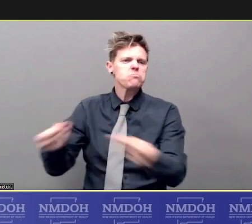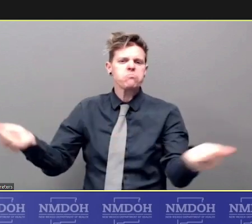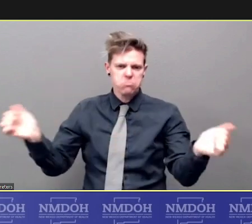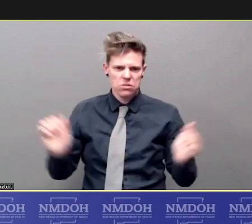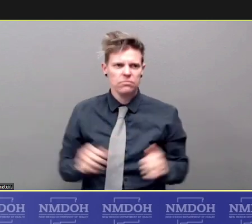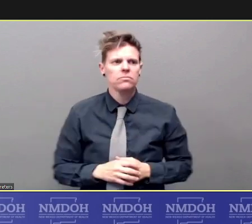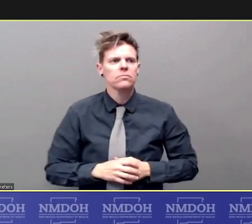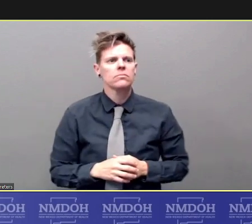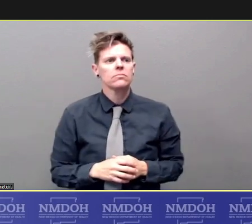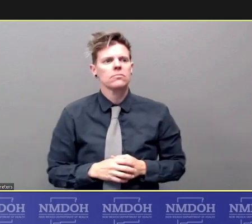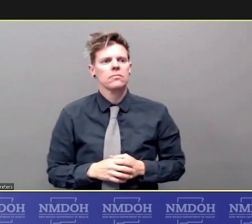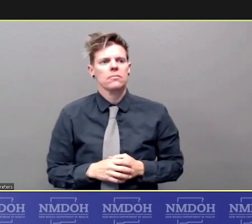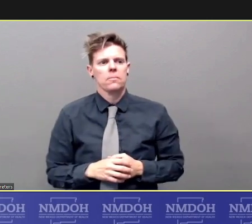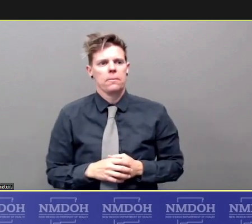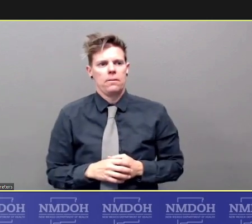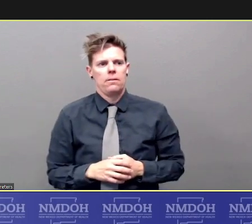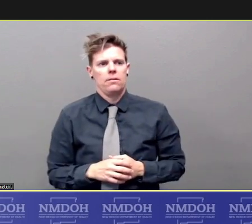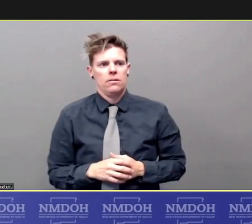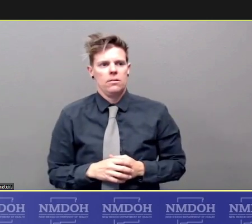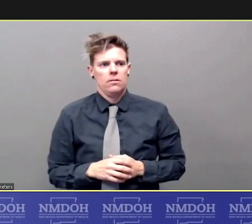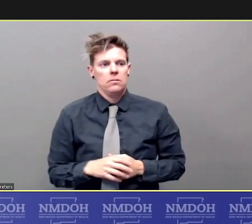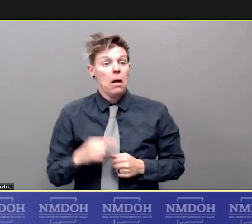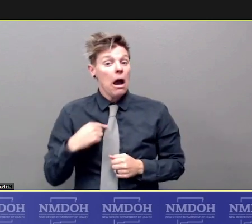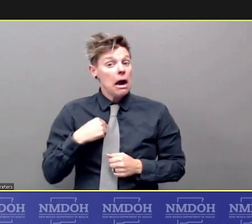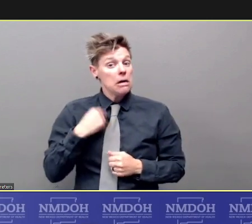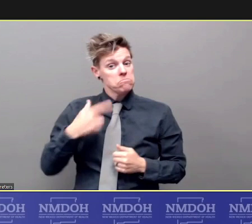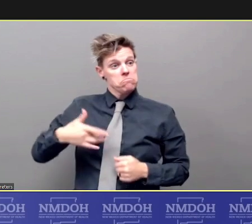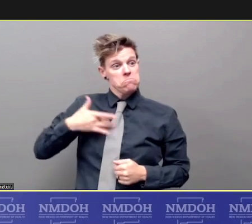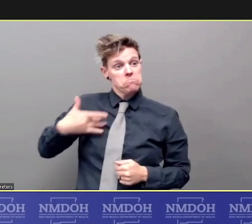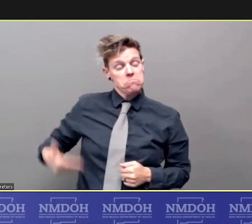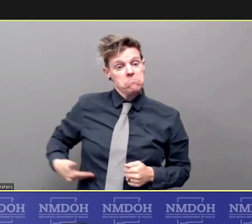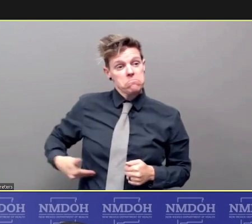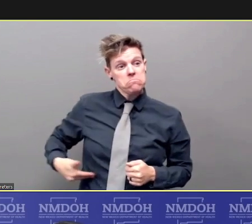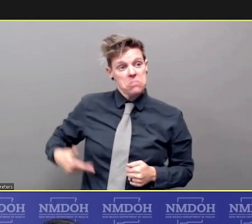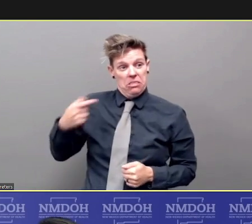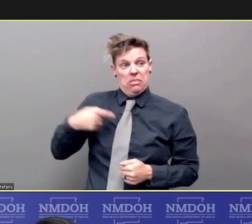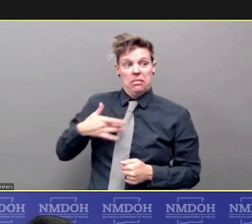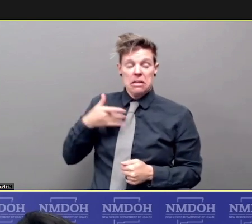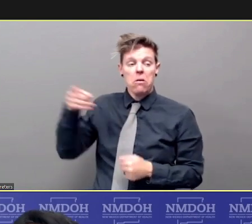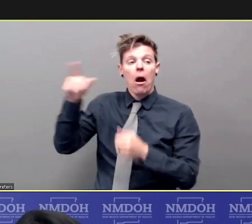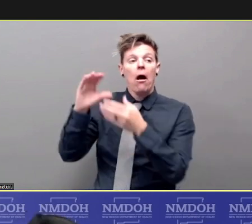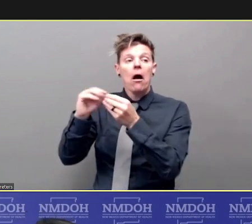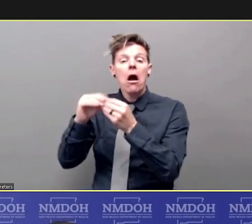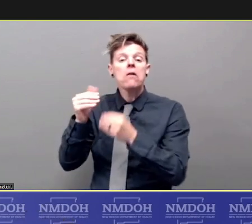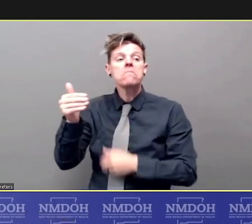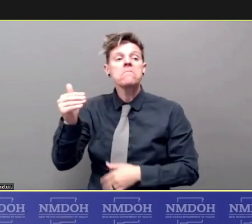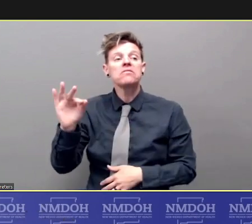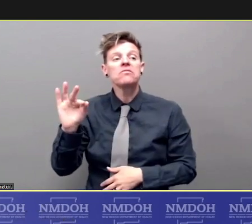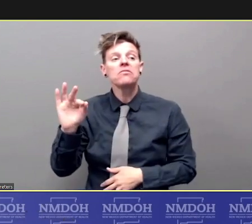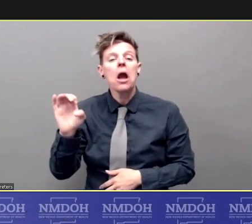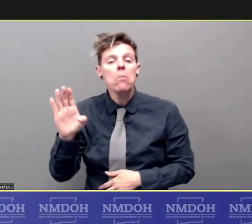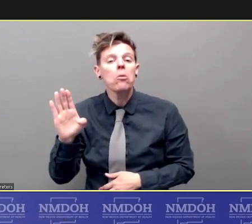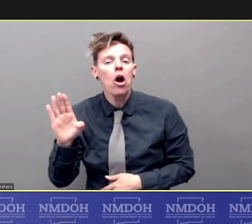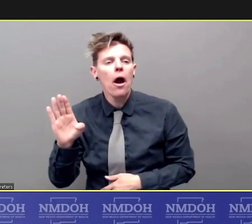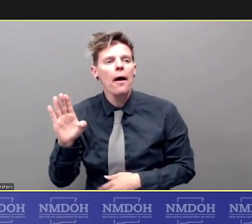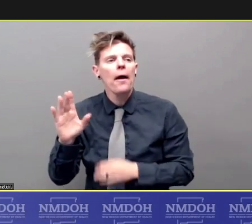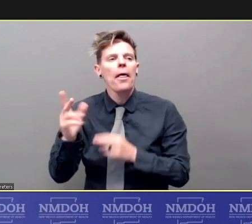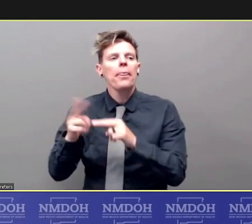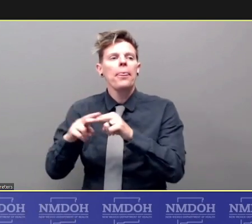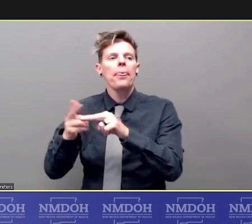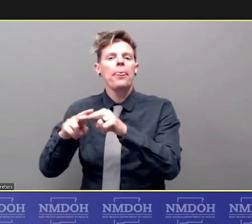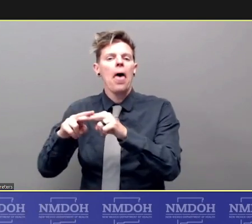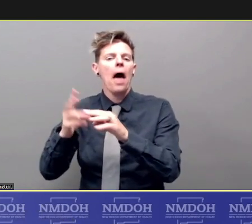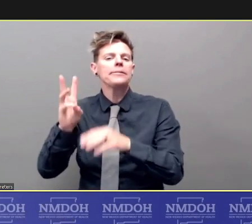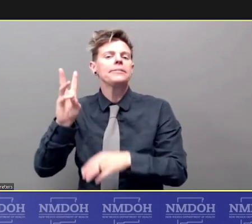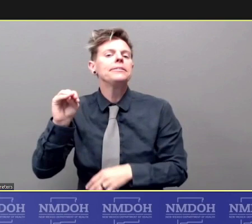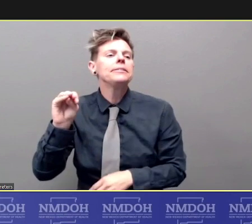that 60-day in advance announcement that the governor's been promised from the president is because of the recent uptick in cases, but we're going to have